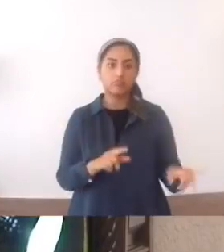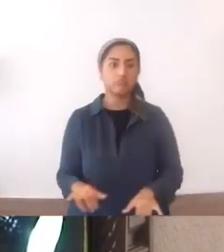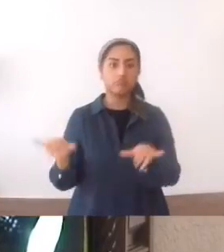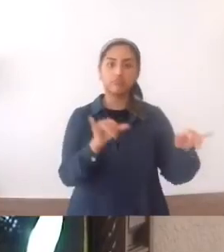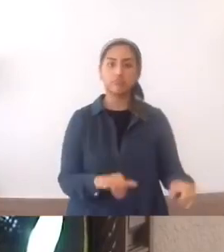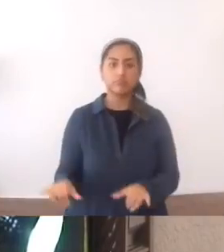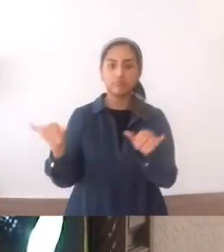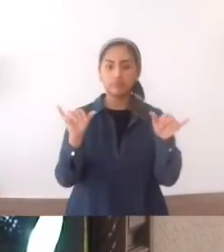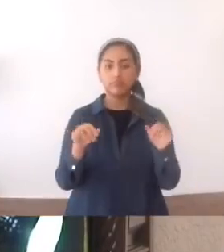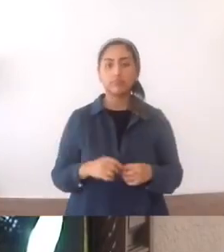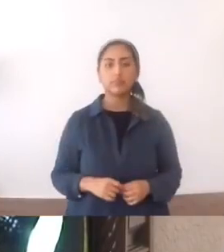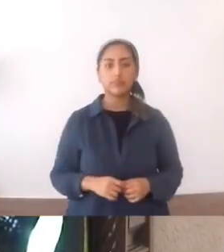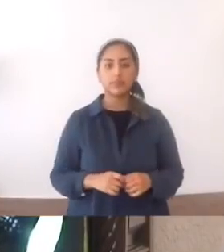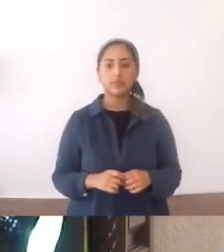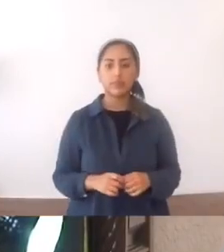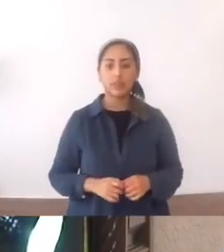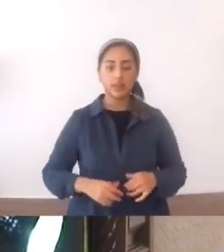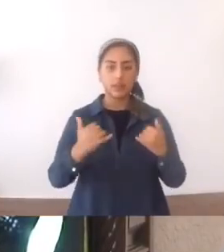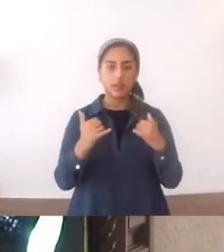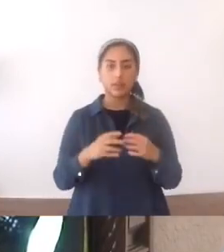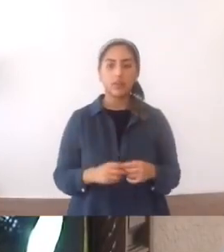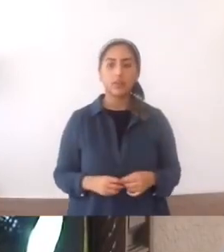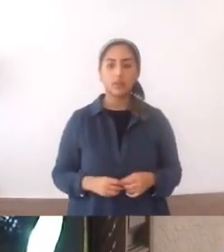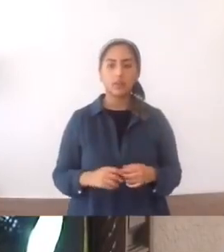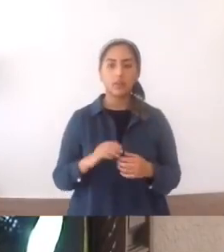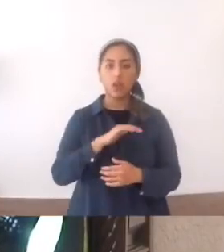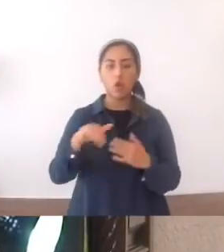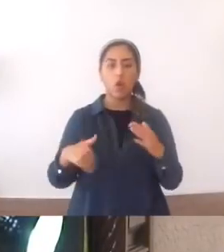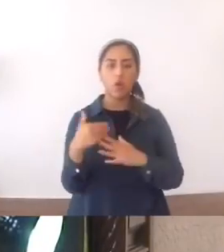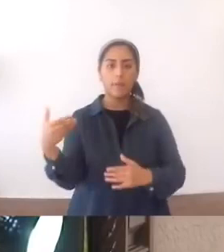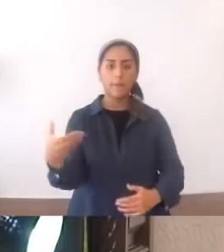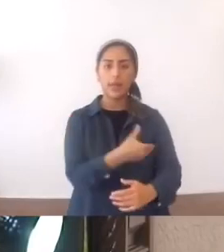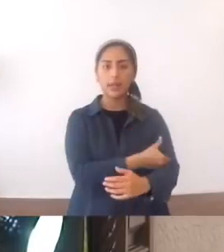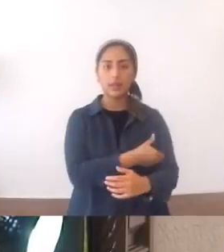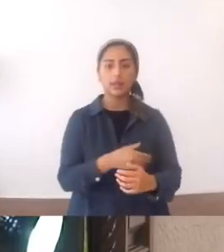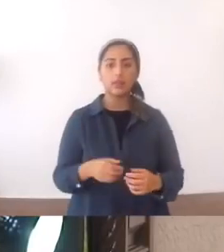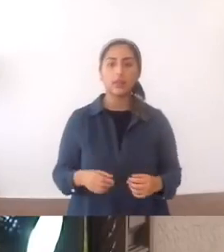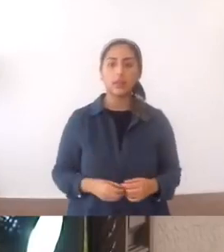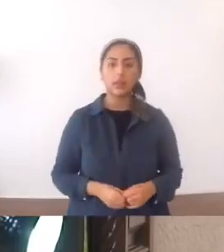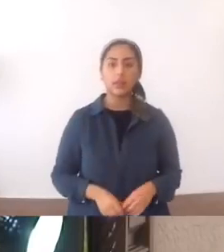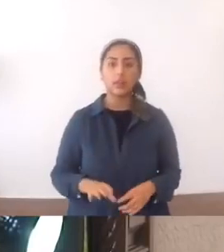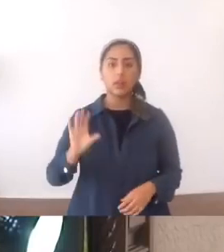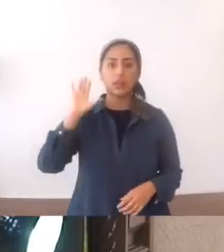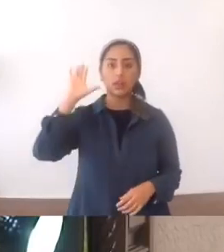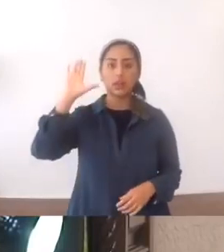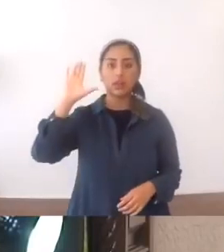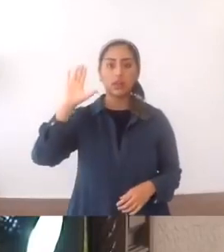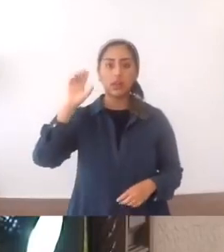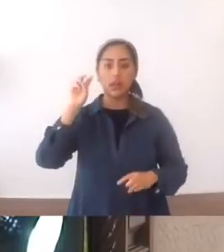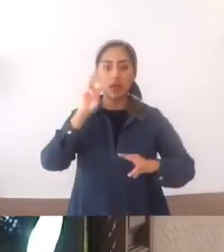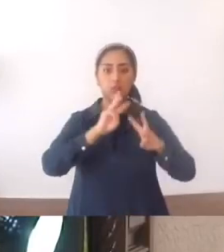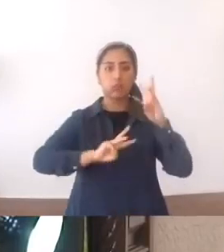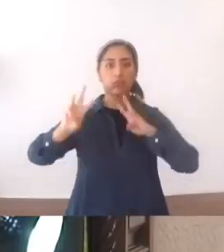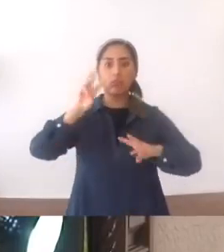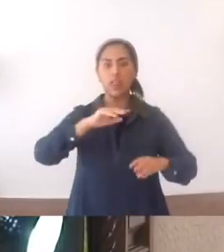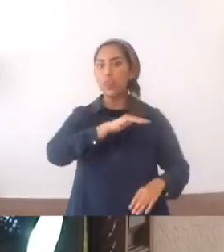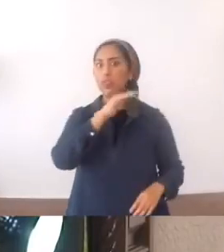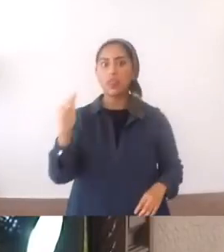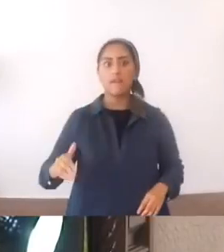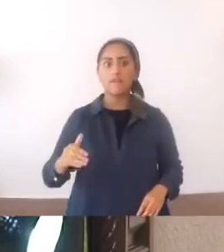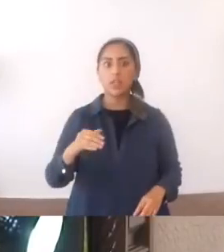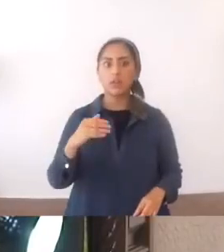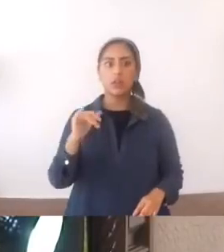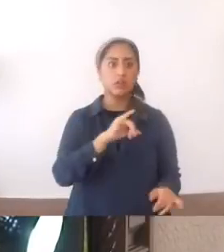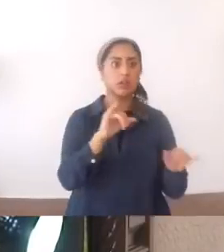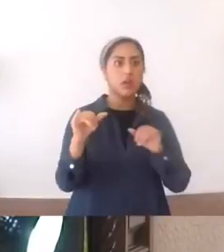la traducción aquí es la misma. But here the translation is the same. Ahora, el Todopoderoso Now the Almighty, está lanzando una advertencia